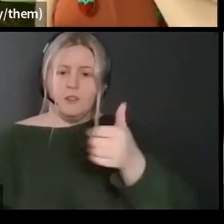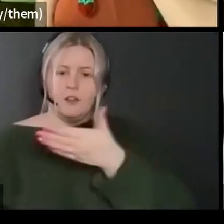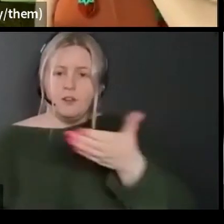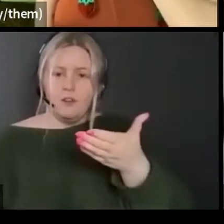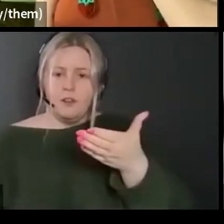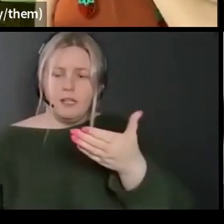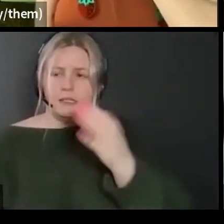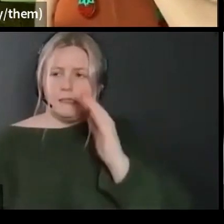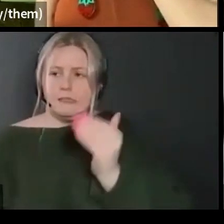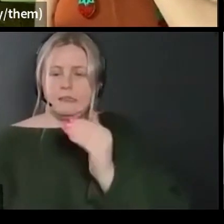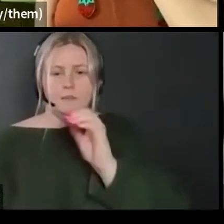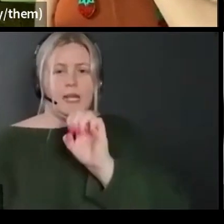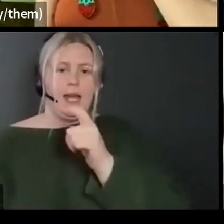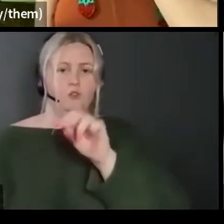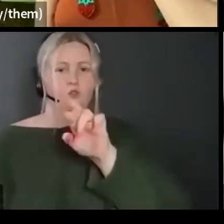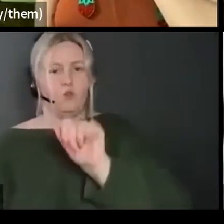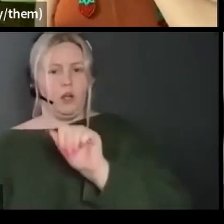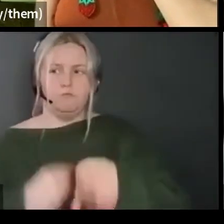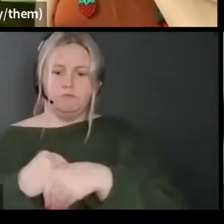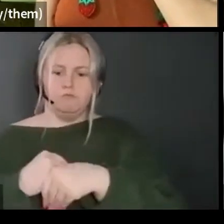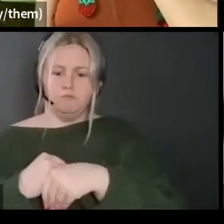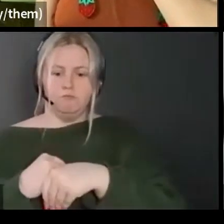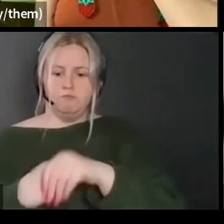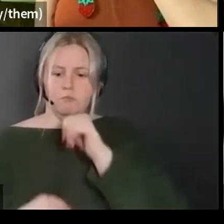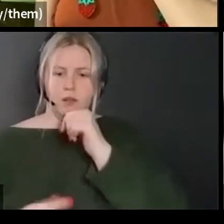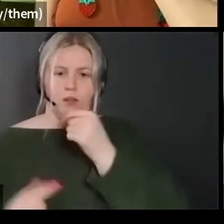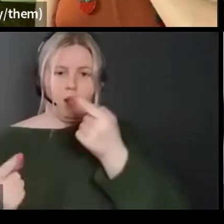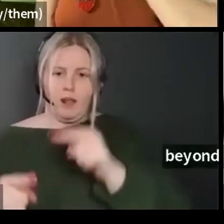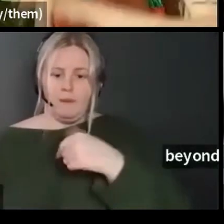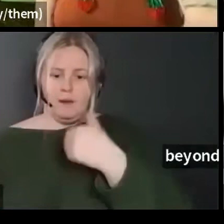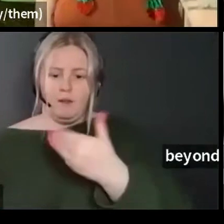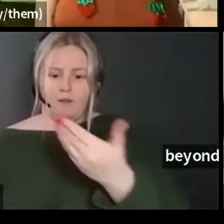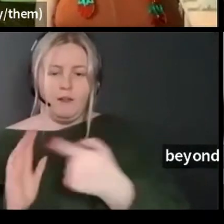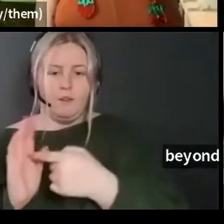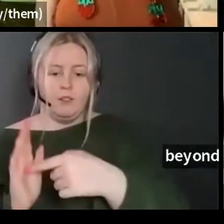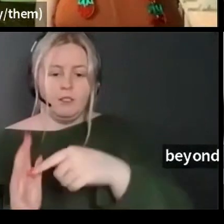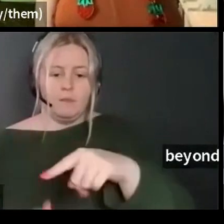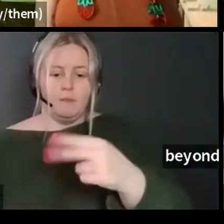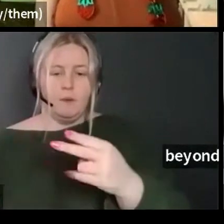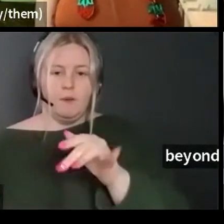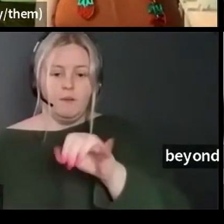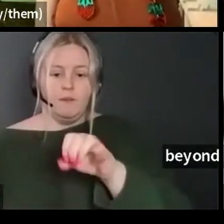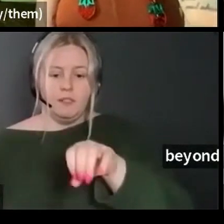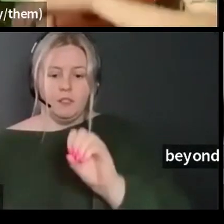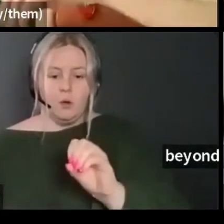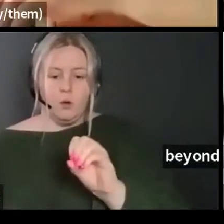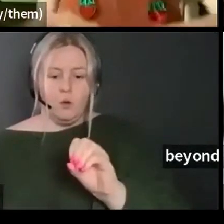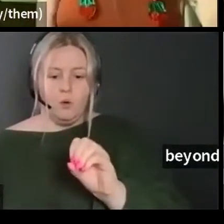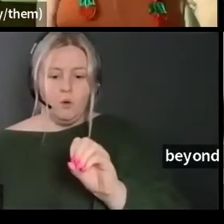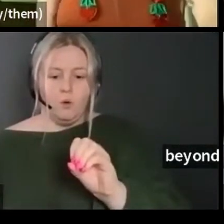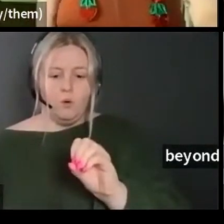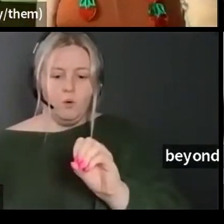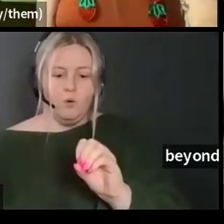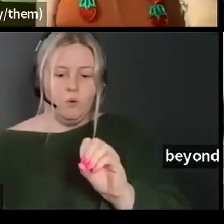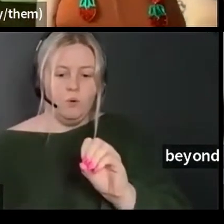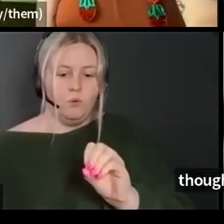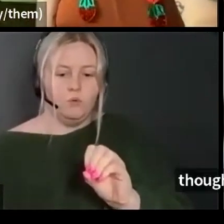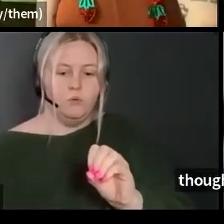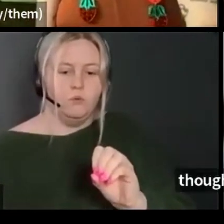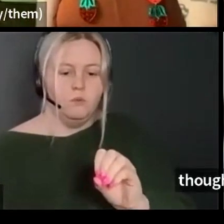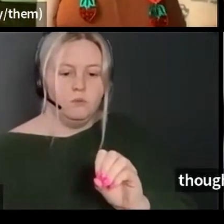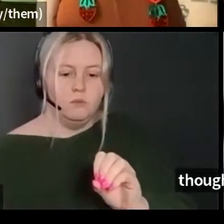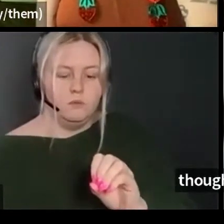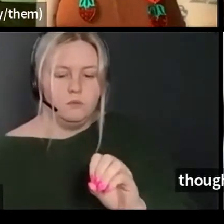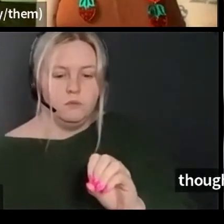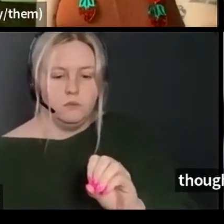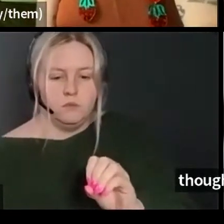sort of extras where they're barely happening. Things like physiotherapy, where we keep somebody mobile. And as we can imagine, if we are